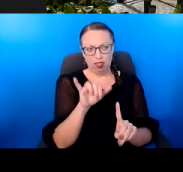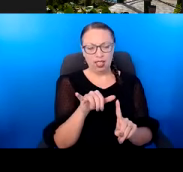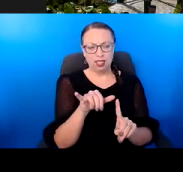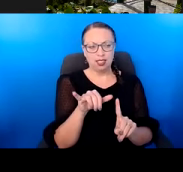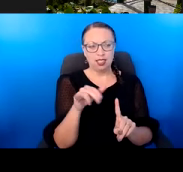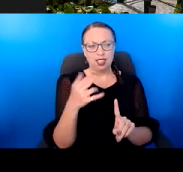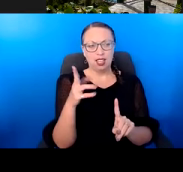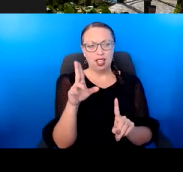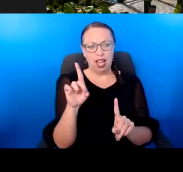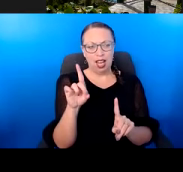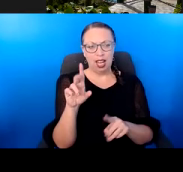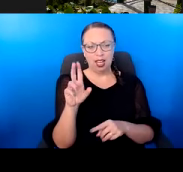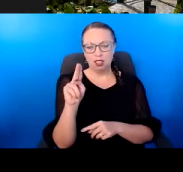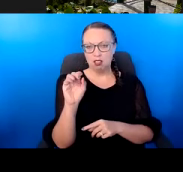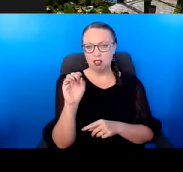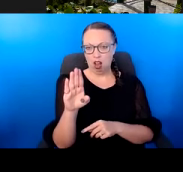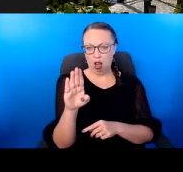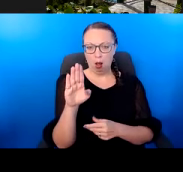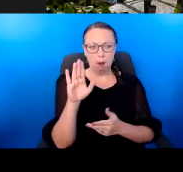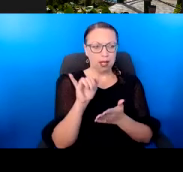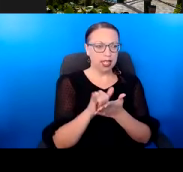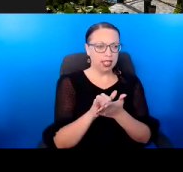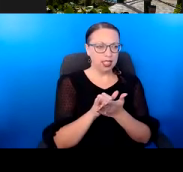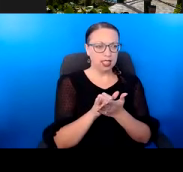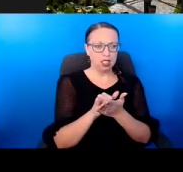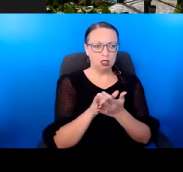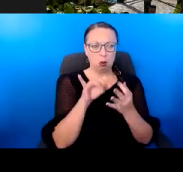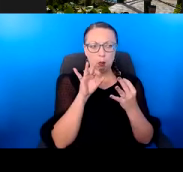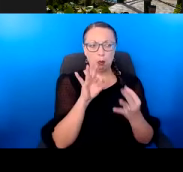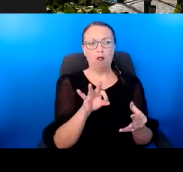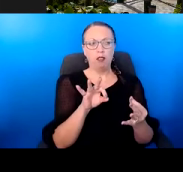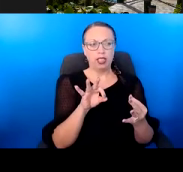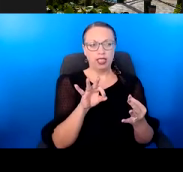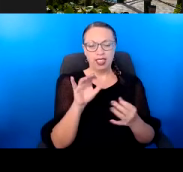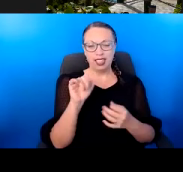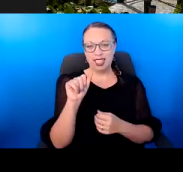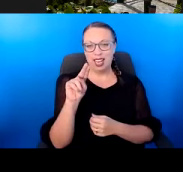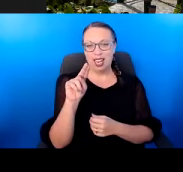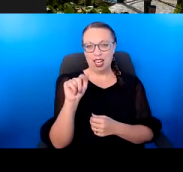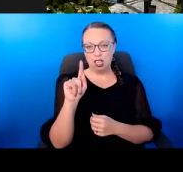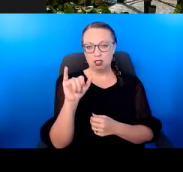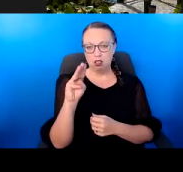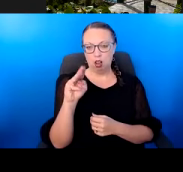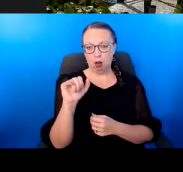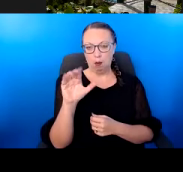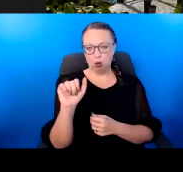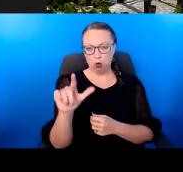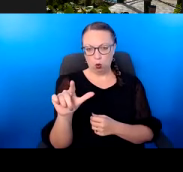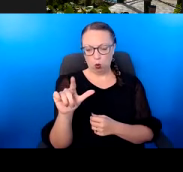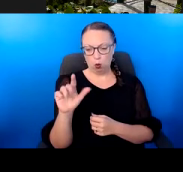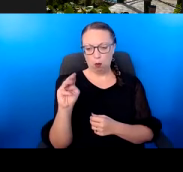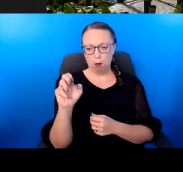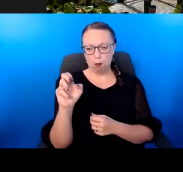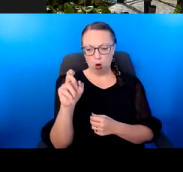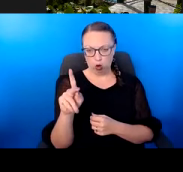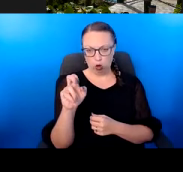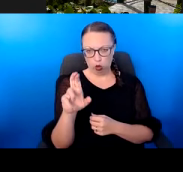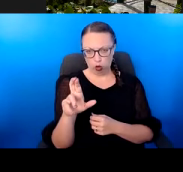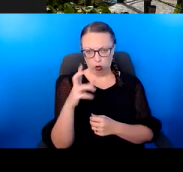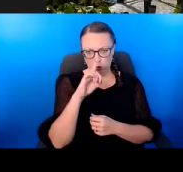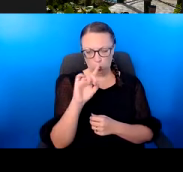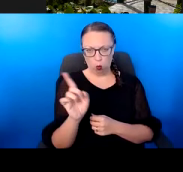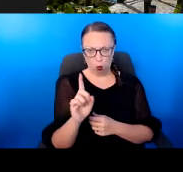a perfect anatomical marker for where the hand representation is. We drill